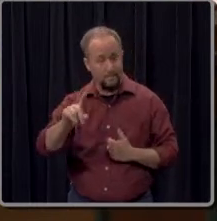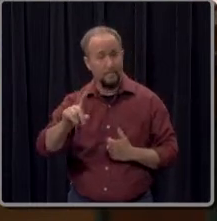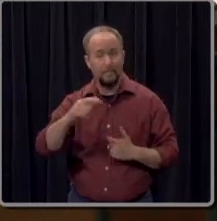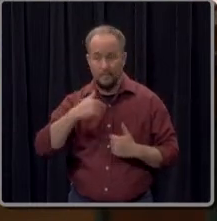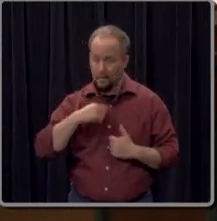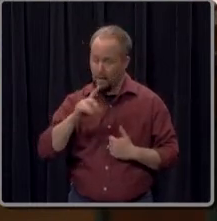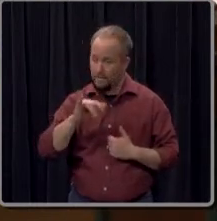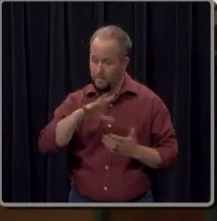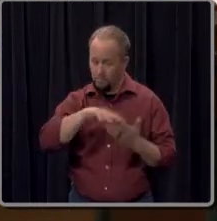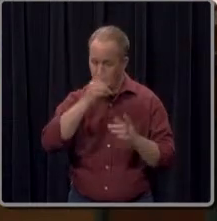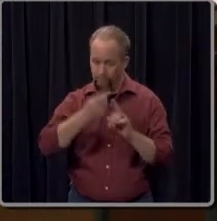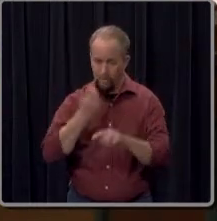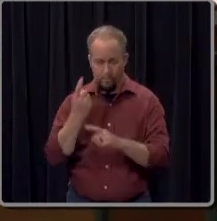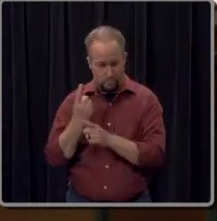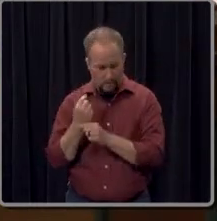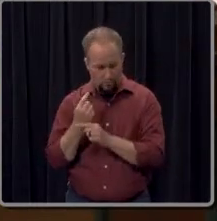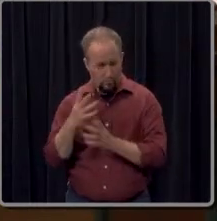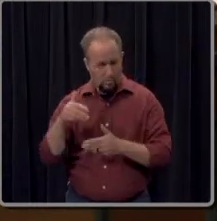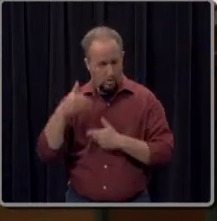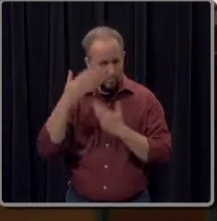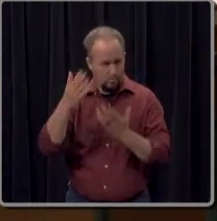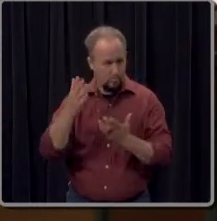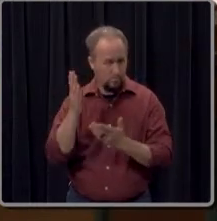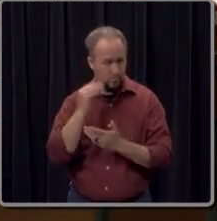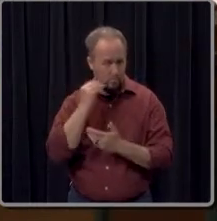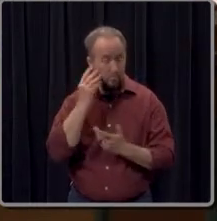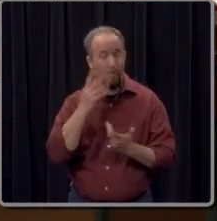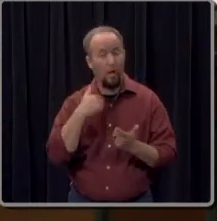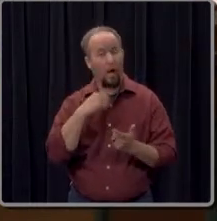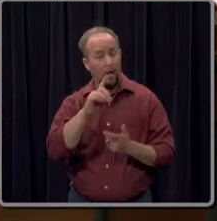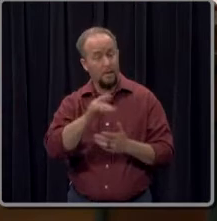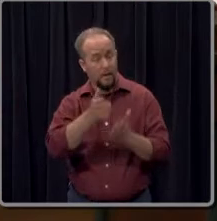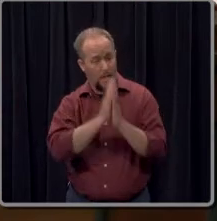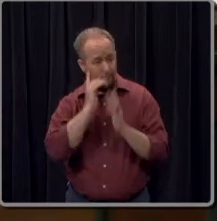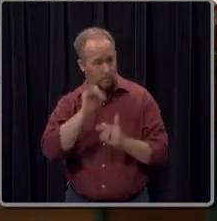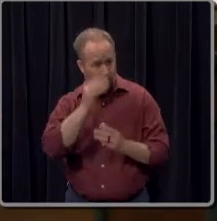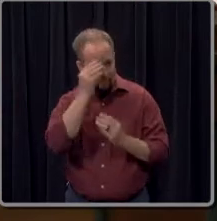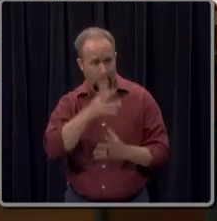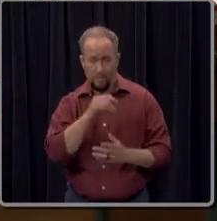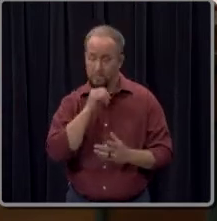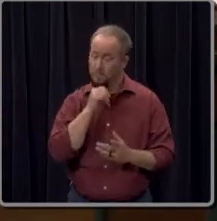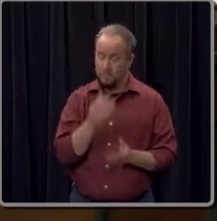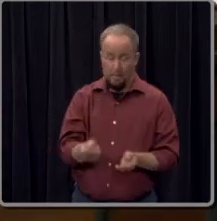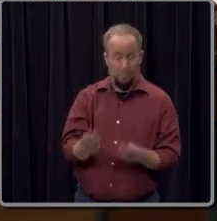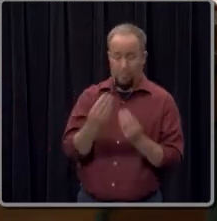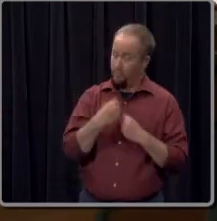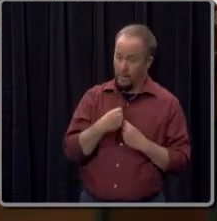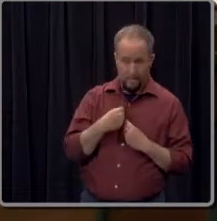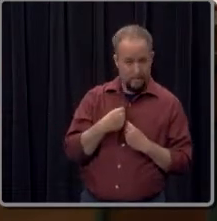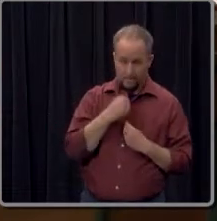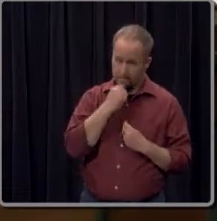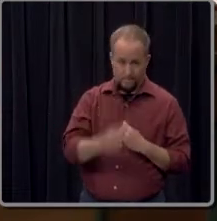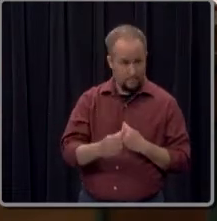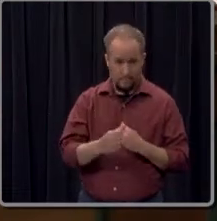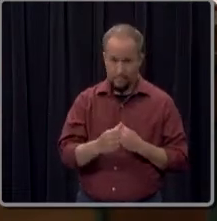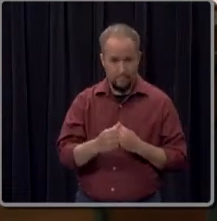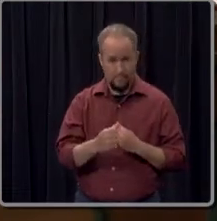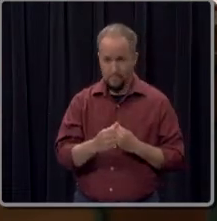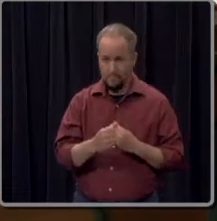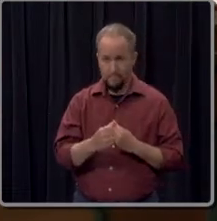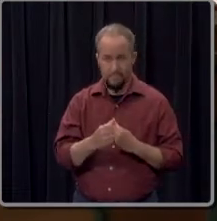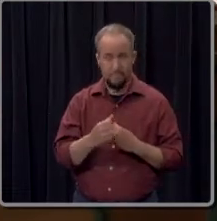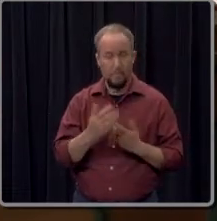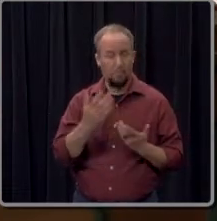I did learn from last year when I was bringing this stuff home. So I did ask for that information, was not provided said information. Could have been an